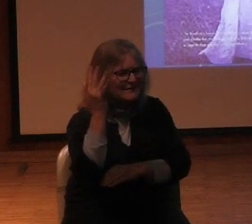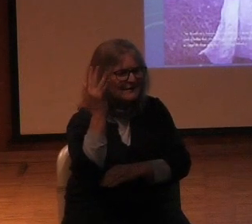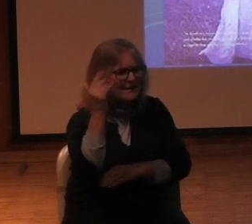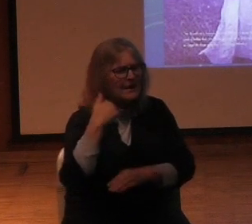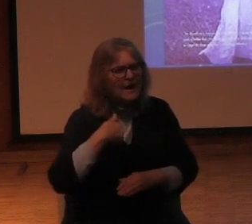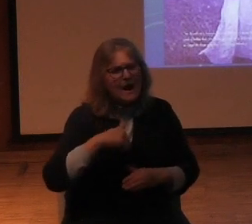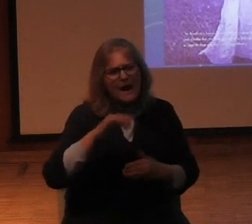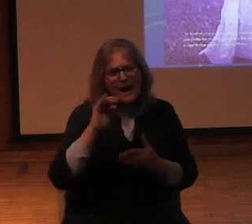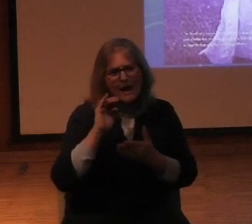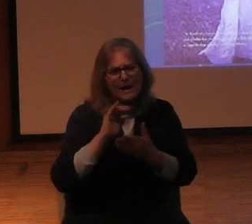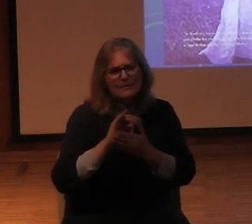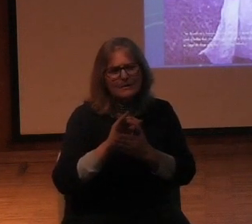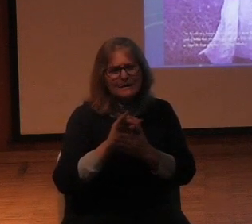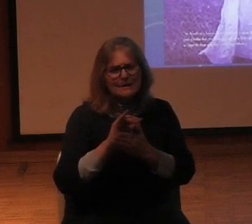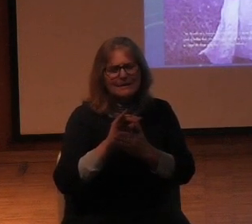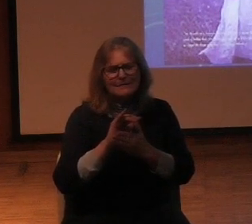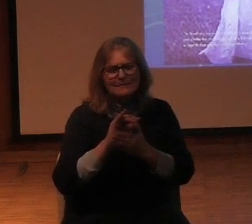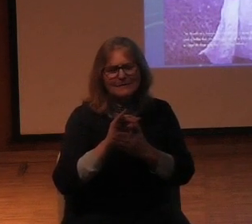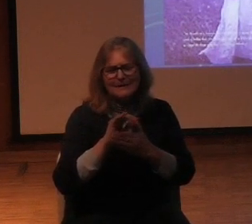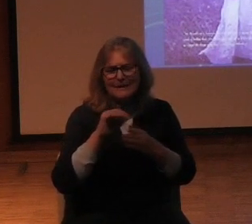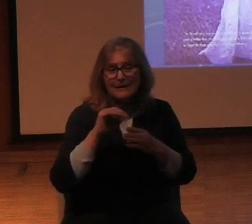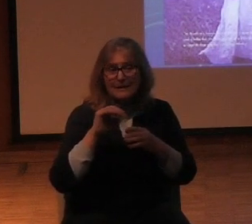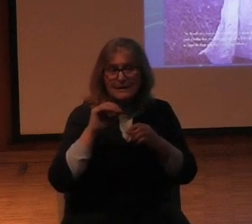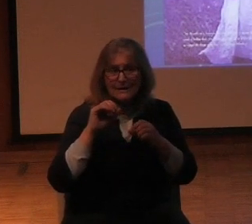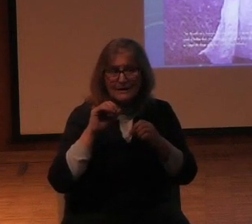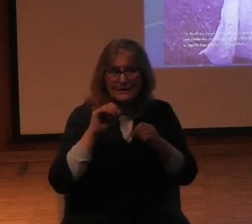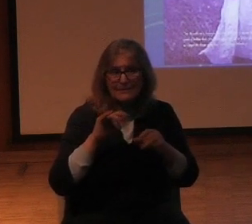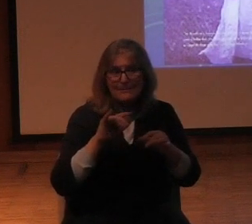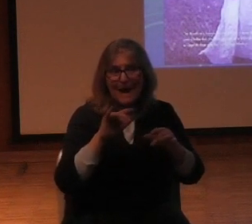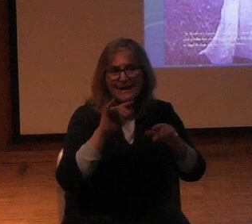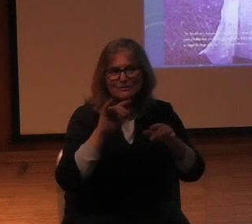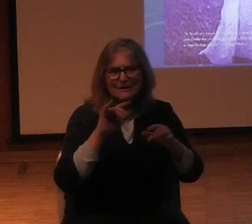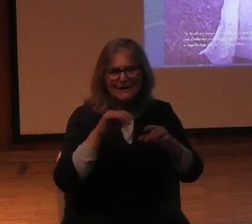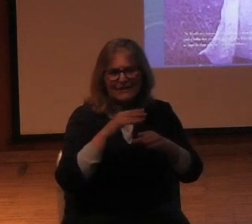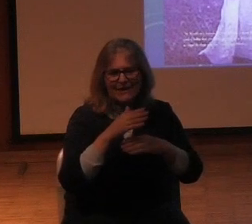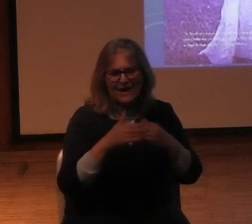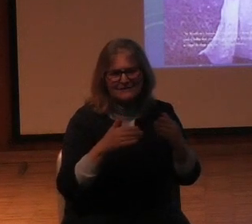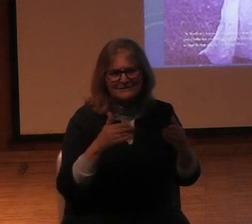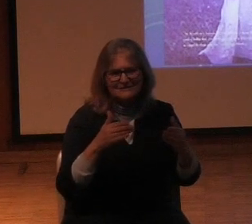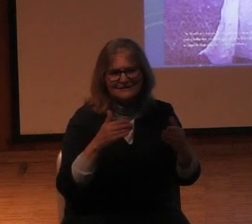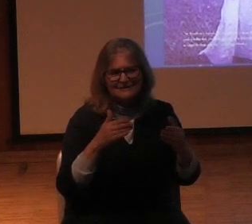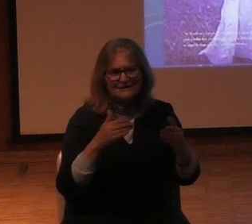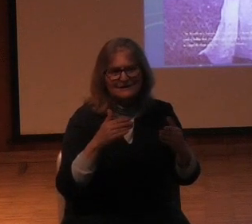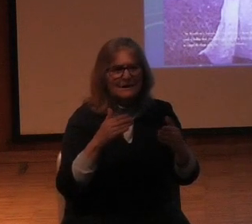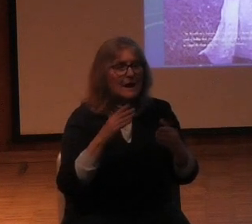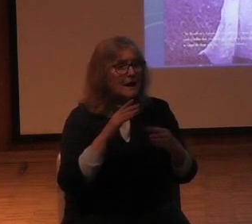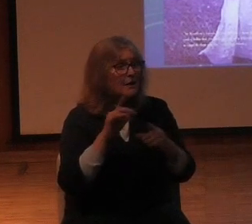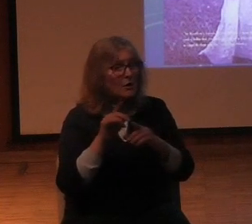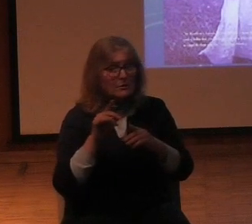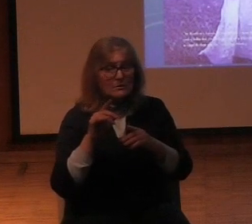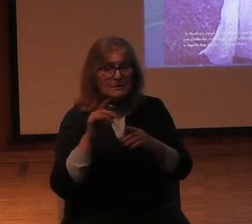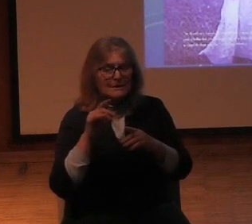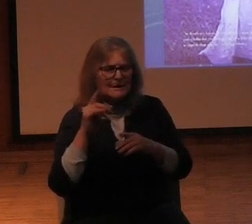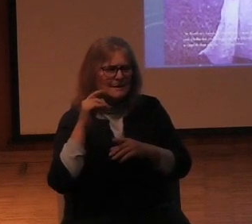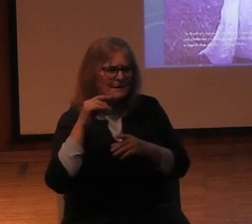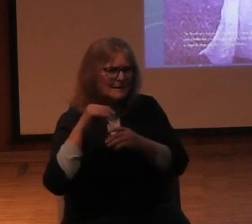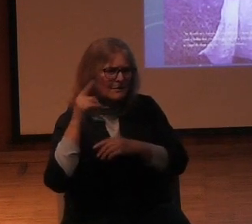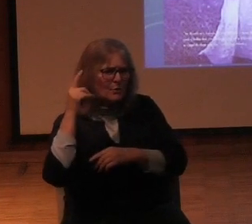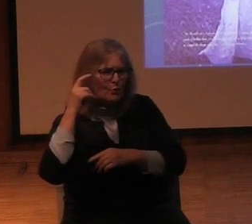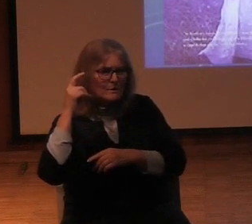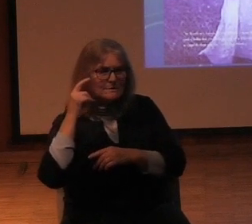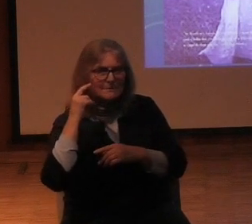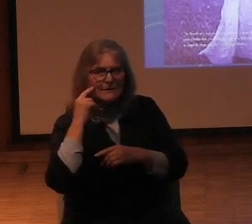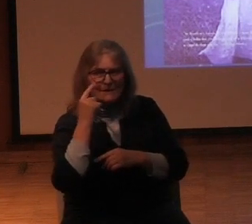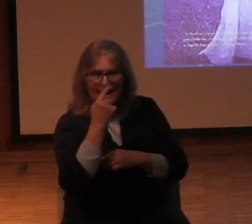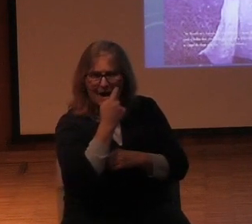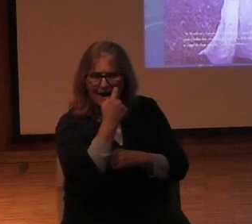I believe in the magic of the hands, and in the wisdom of the